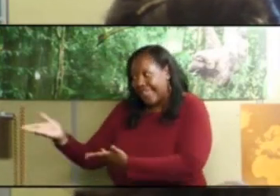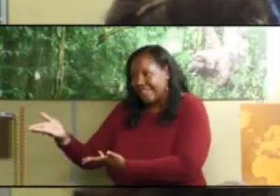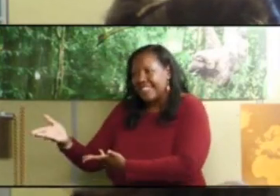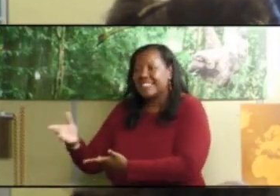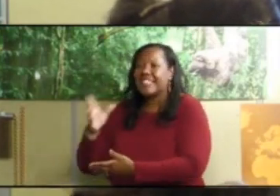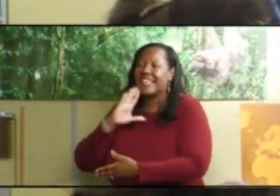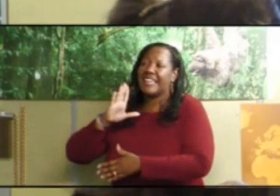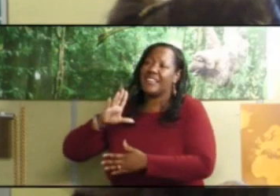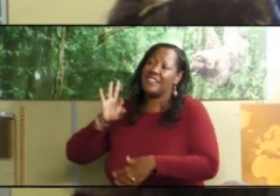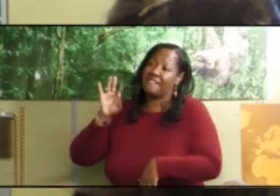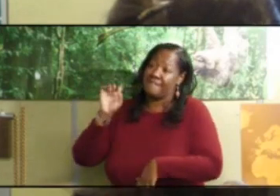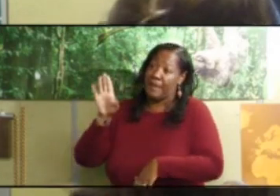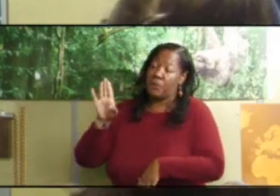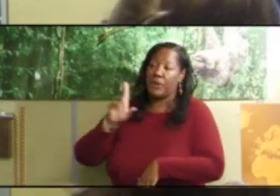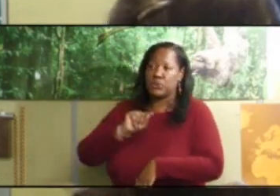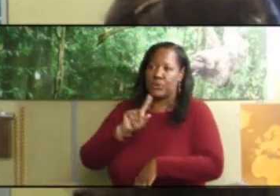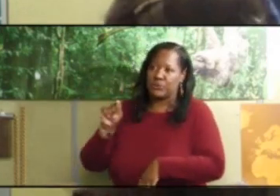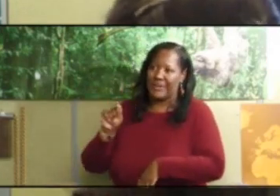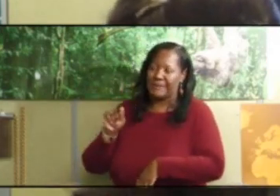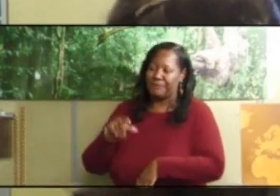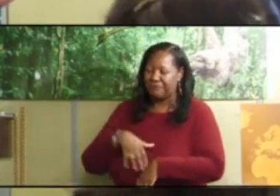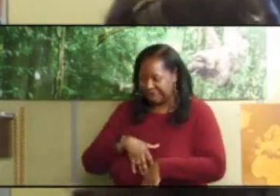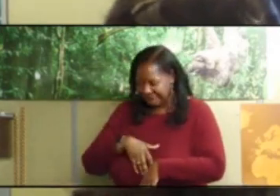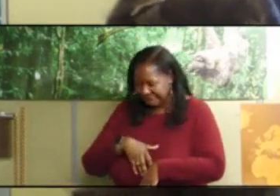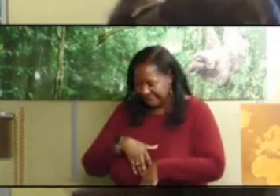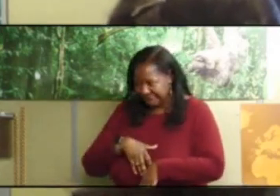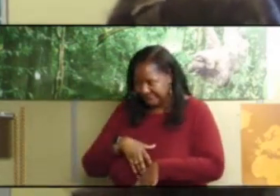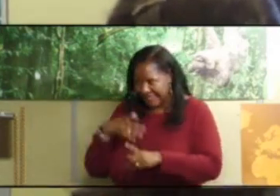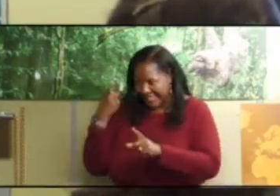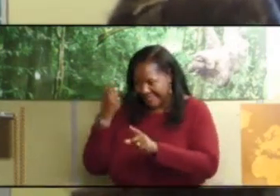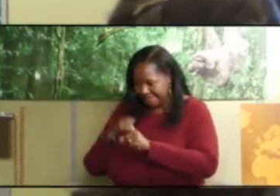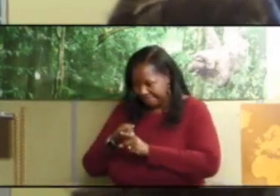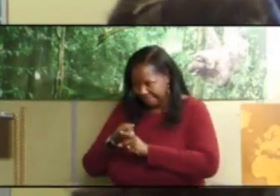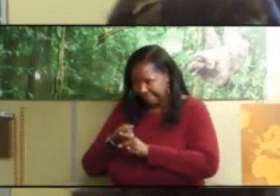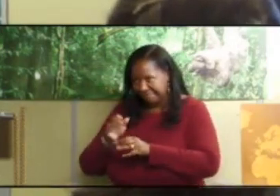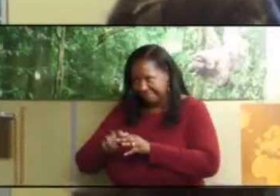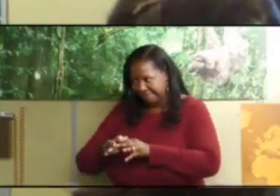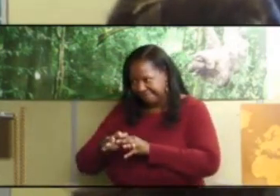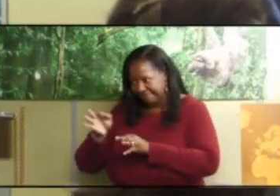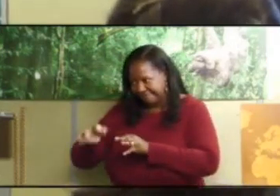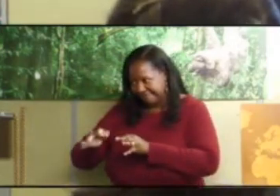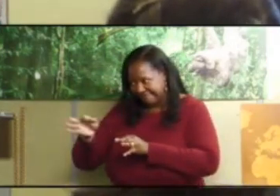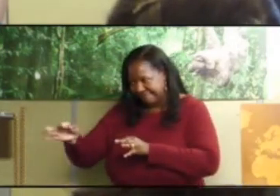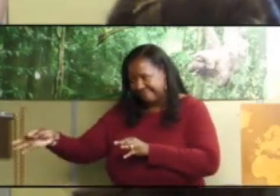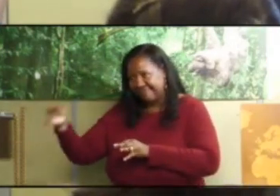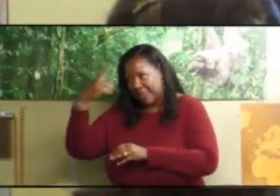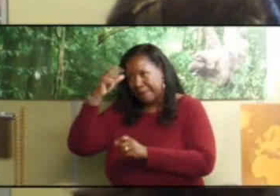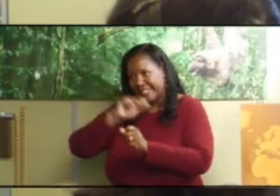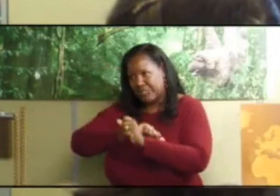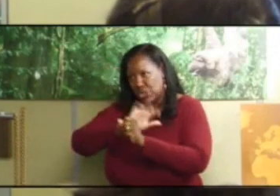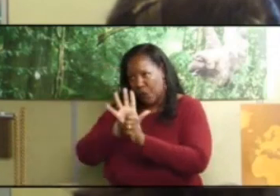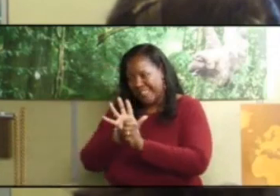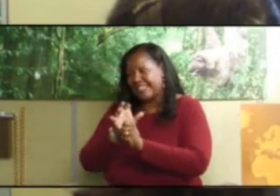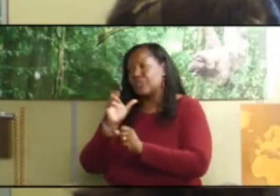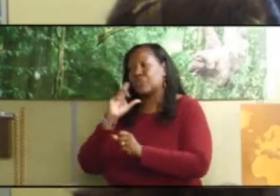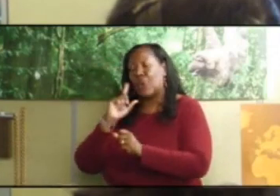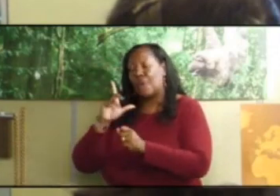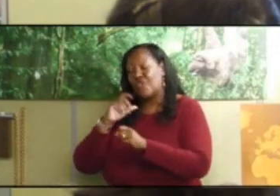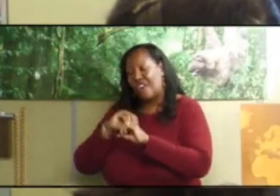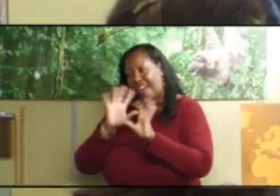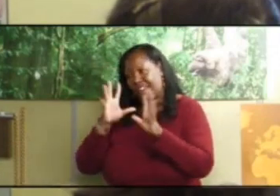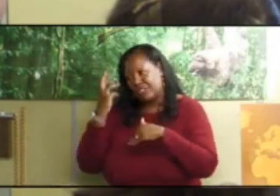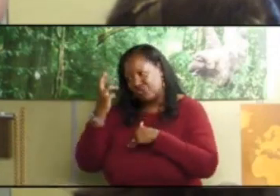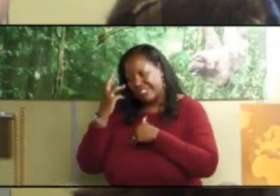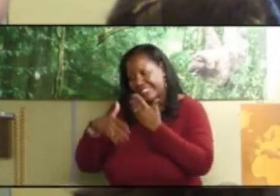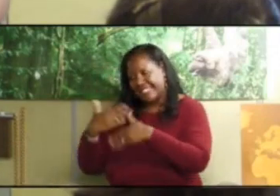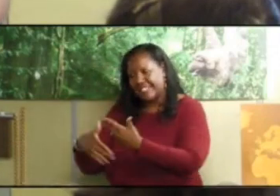late February 2020. So they've had some stalling on moving it forward for obvious reasons, and issues with some